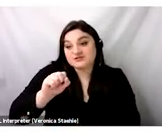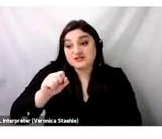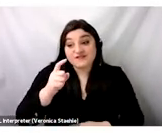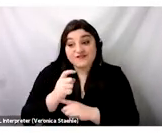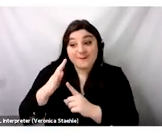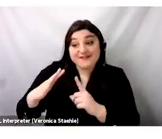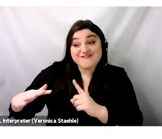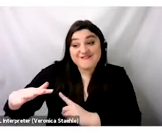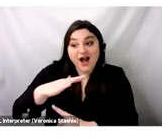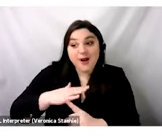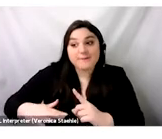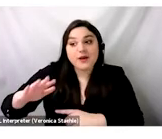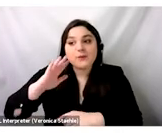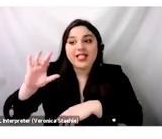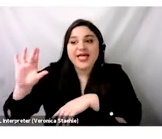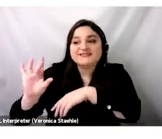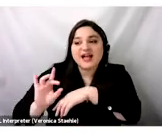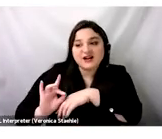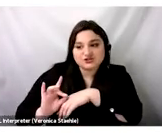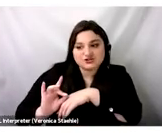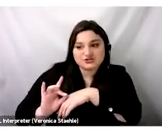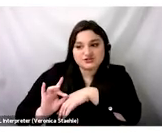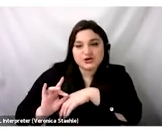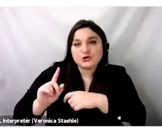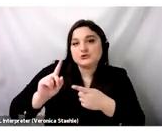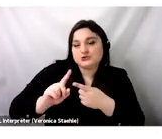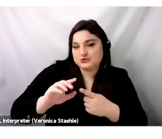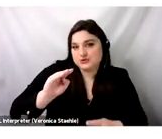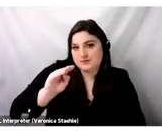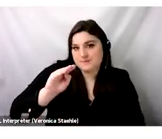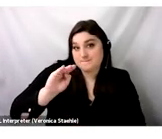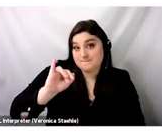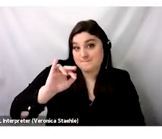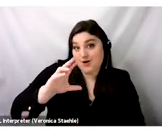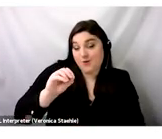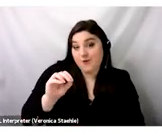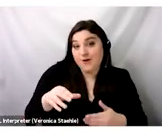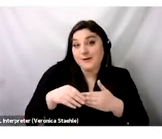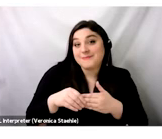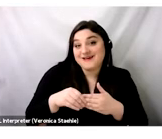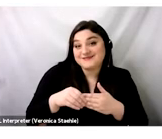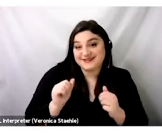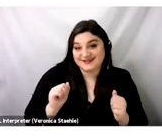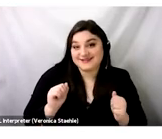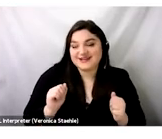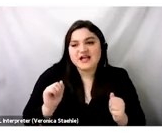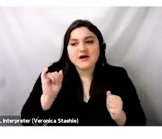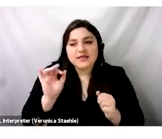that attach themselves to microplastics. So this is another key